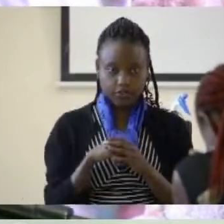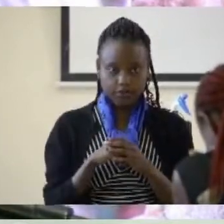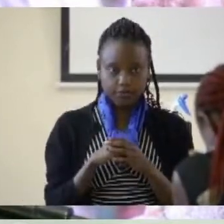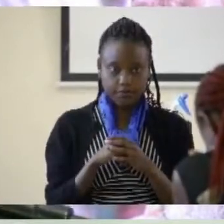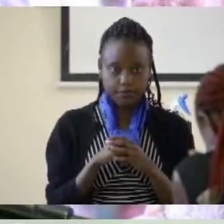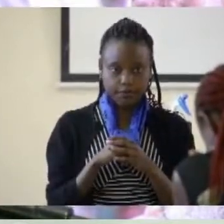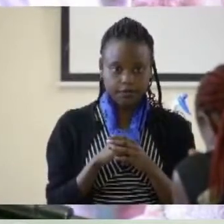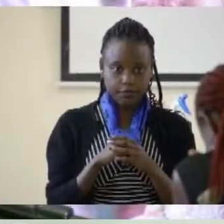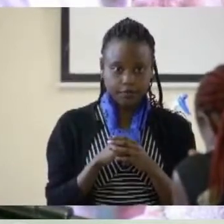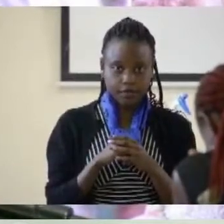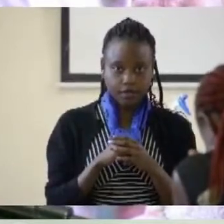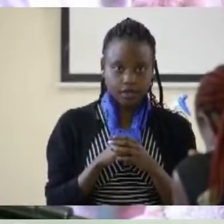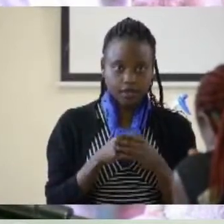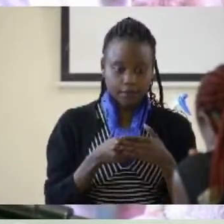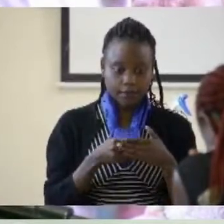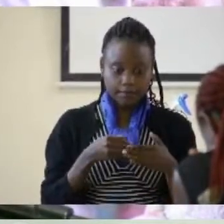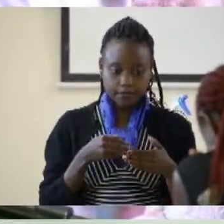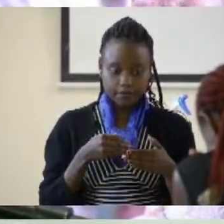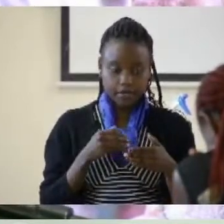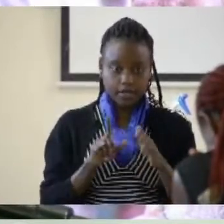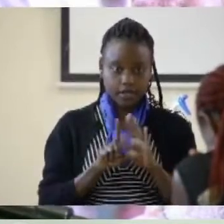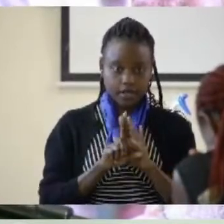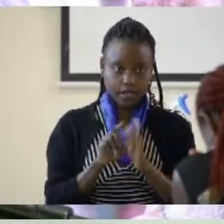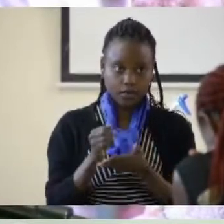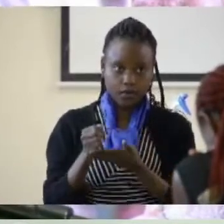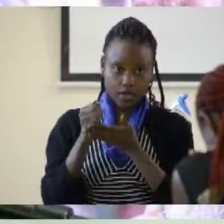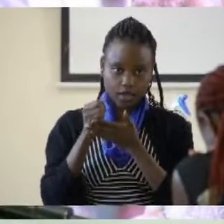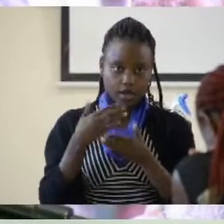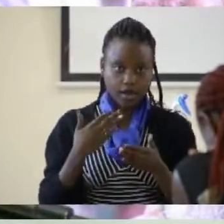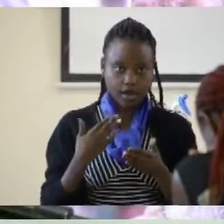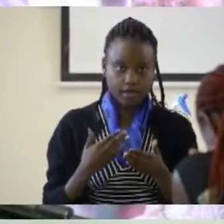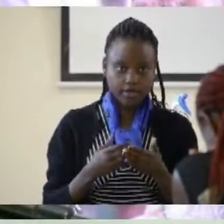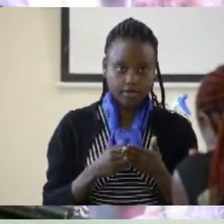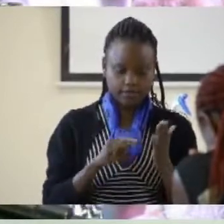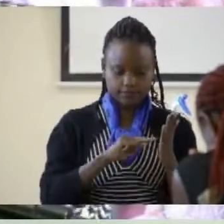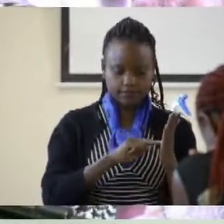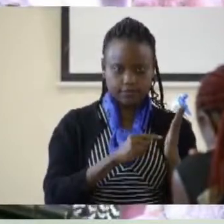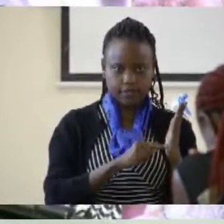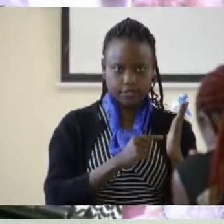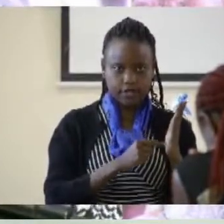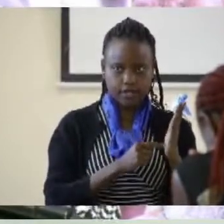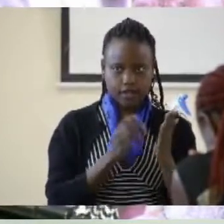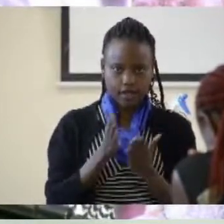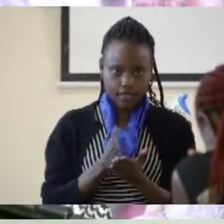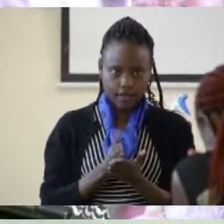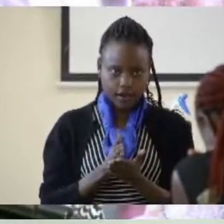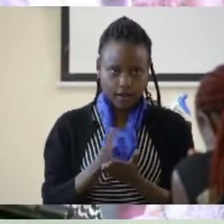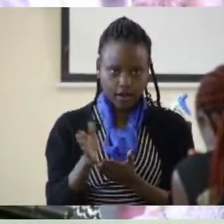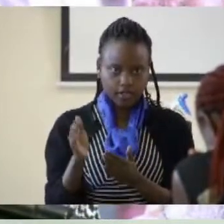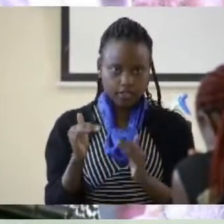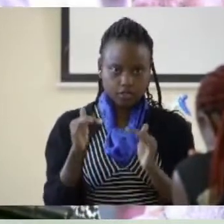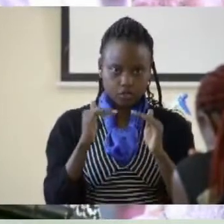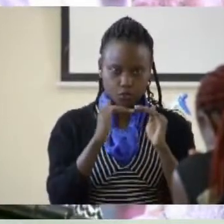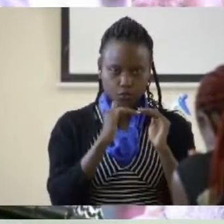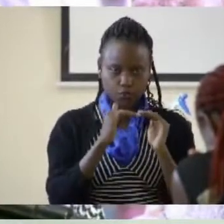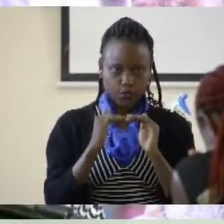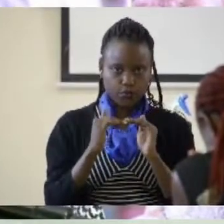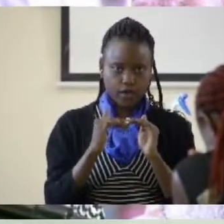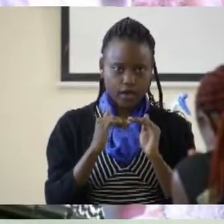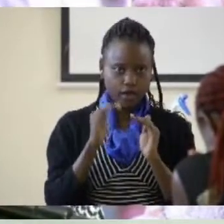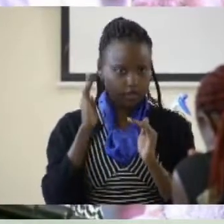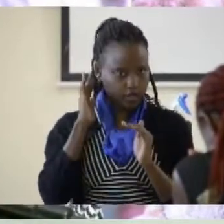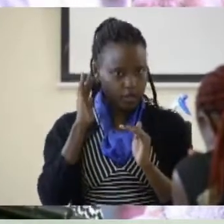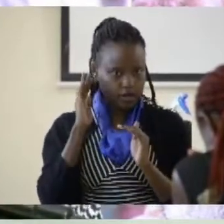the Legal Aid Act, stated that the right to fair hearing cannot be